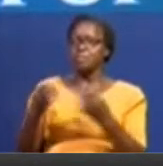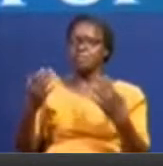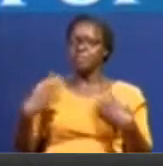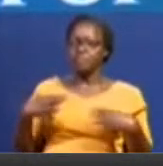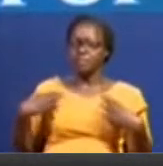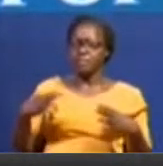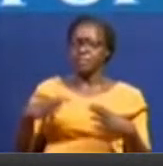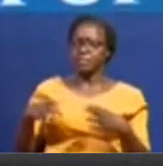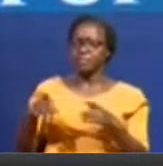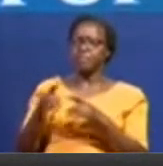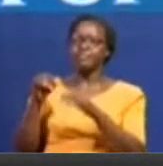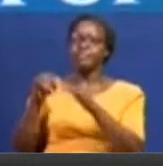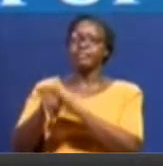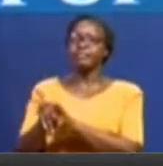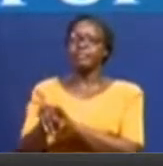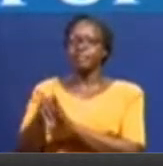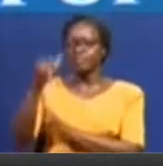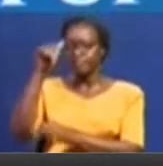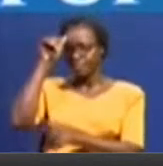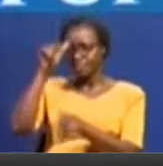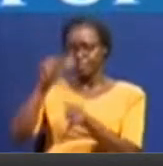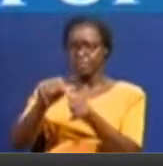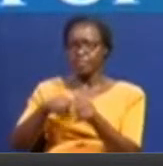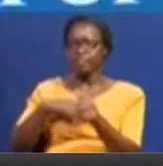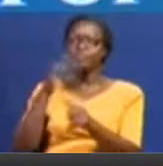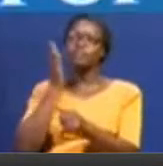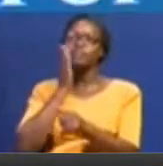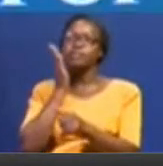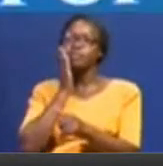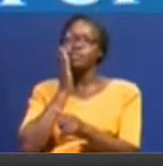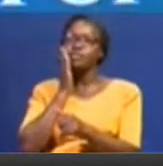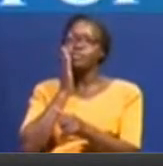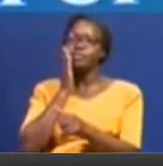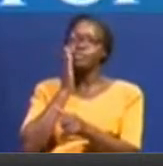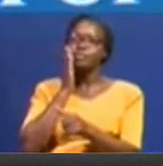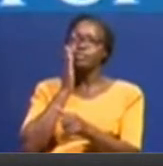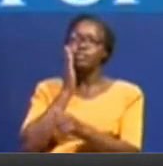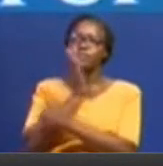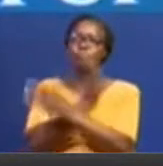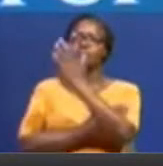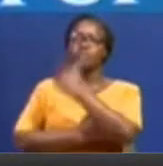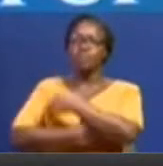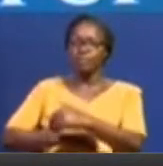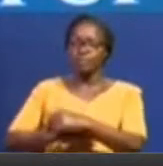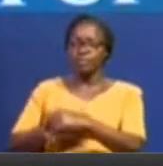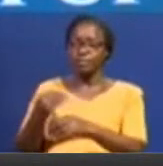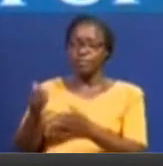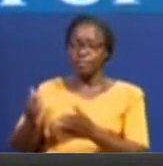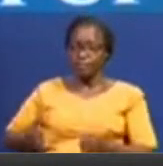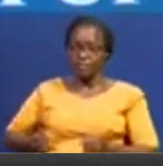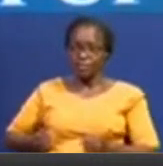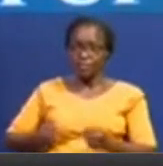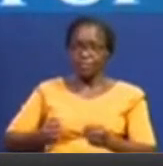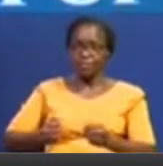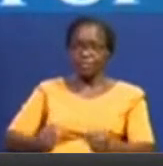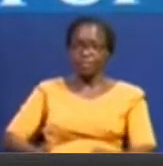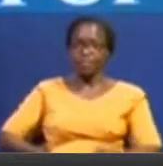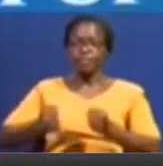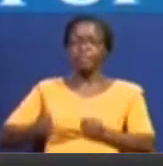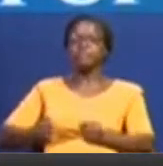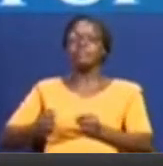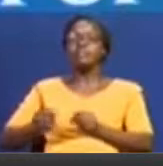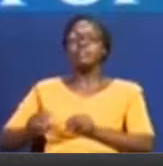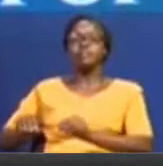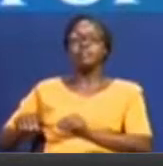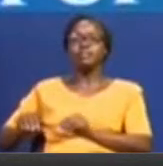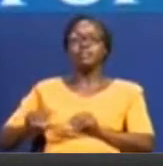that even getting in, I remember my mom has been handicapped for a very long time. Getting her in a wheelchair and